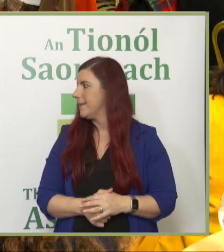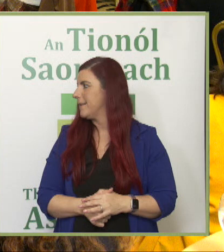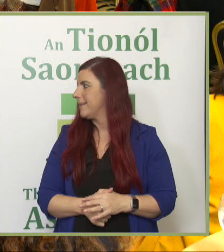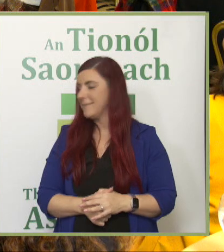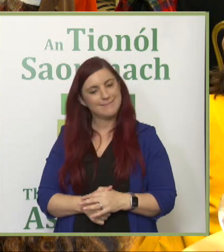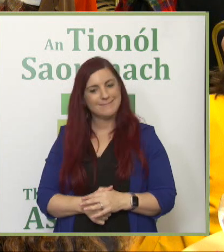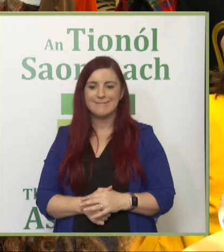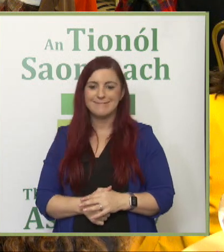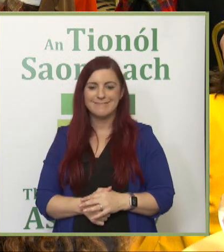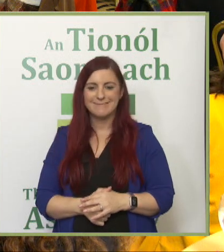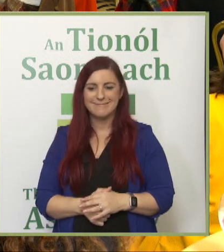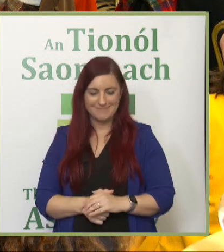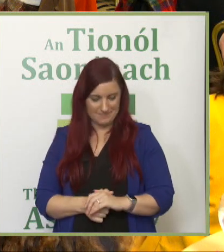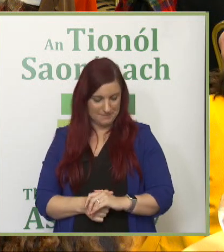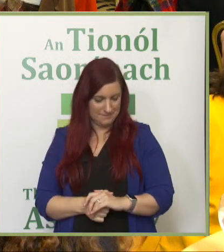folks.